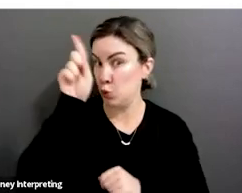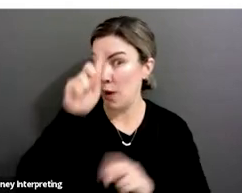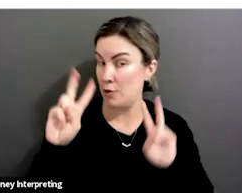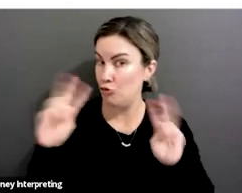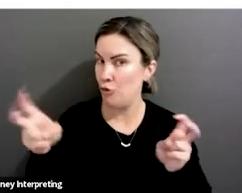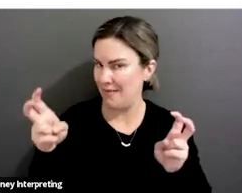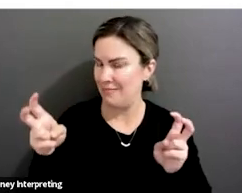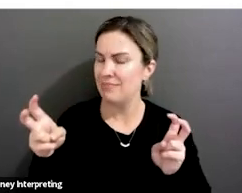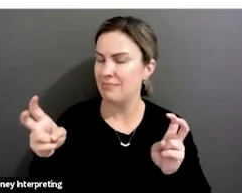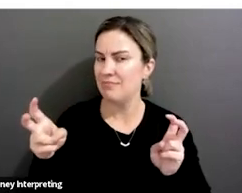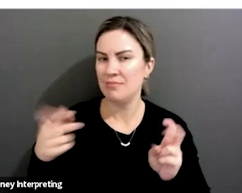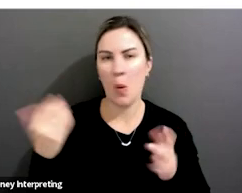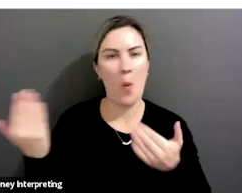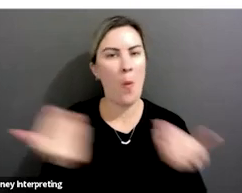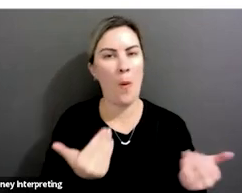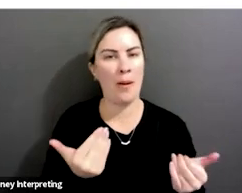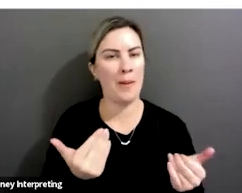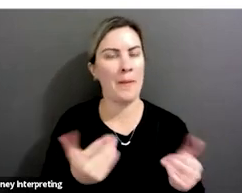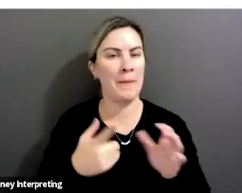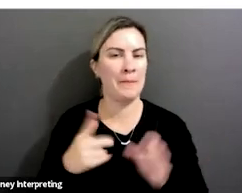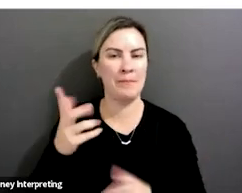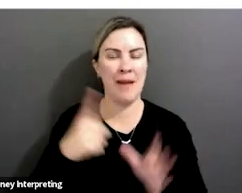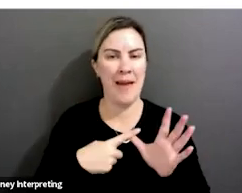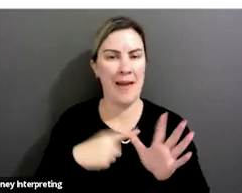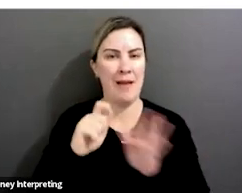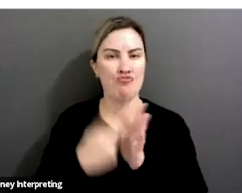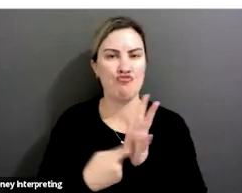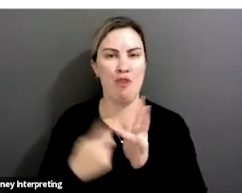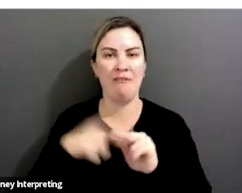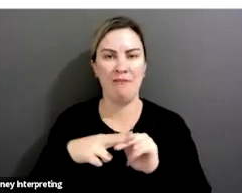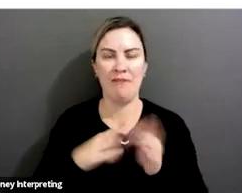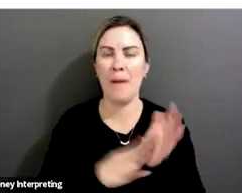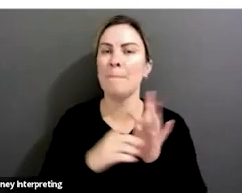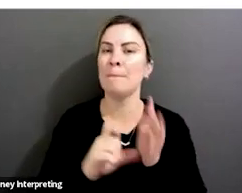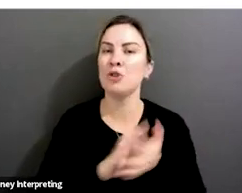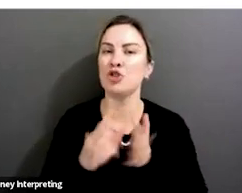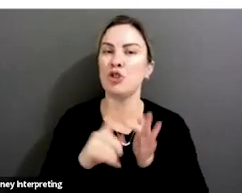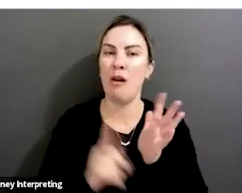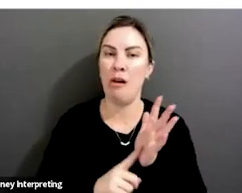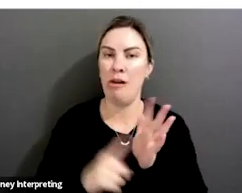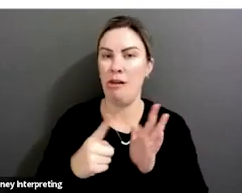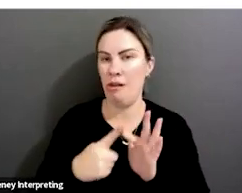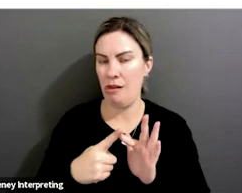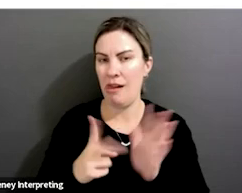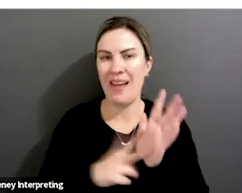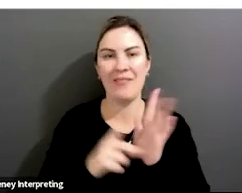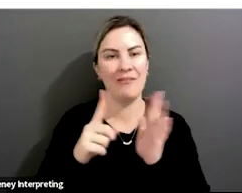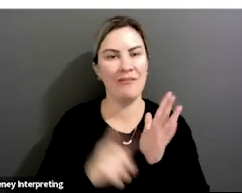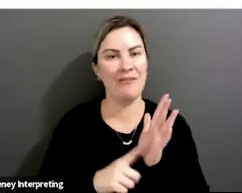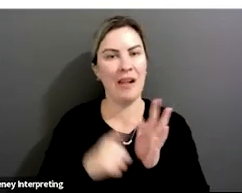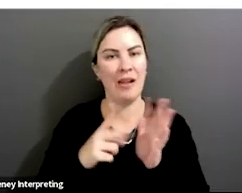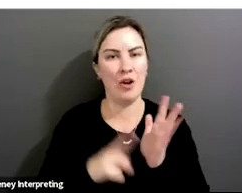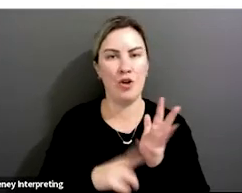me in welcoming Associate Professor Michelle Villeneuve, Deputy Director of the Centre for Disability Research and Policy